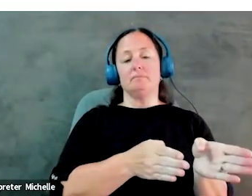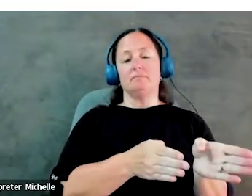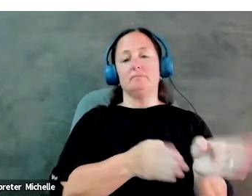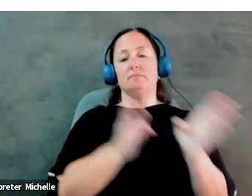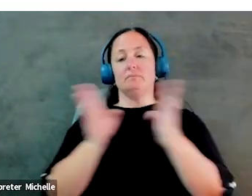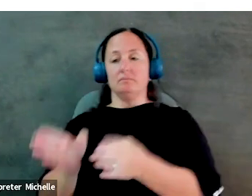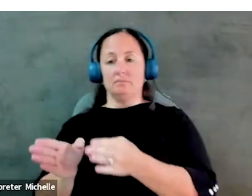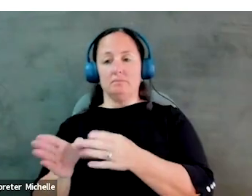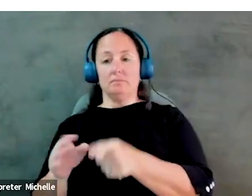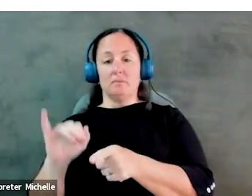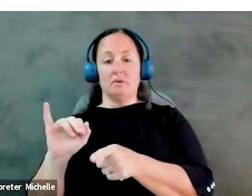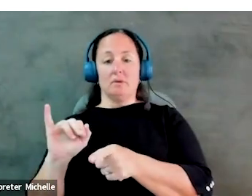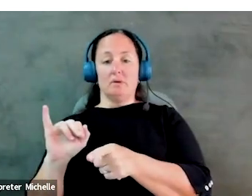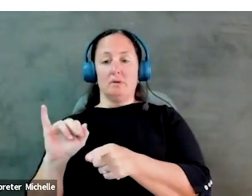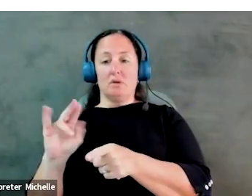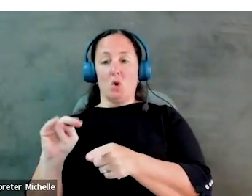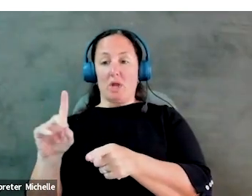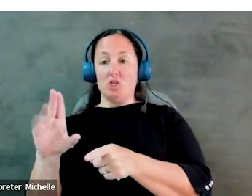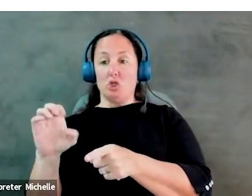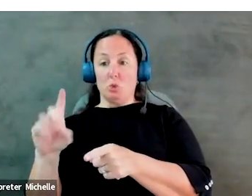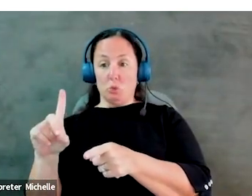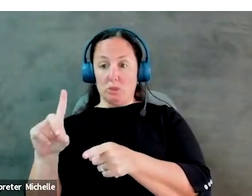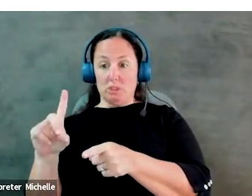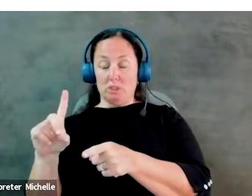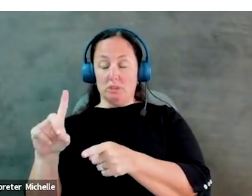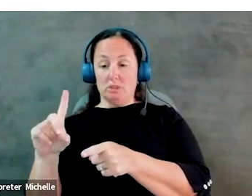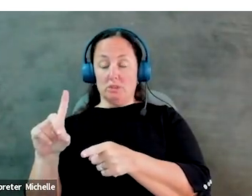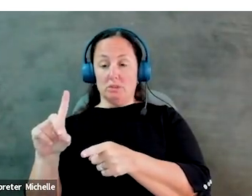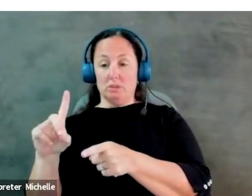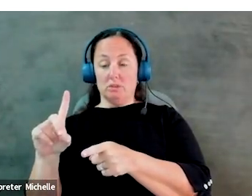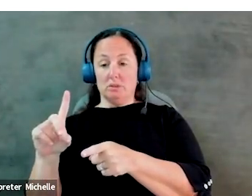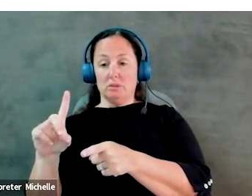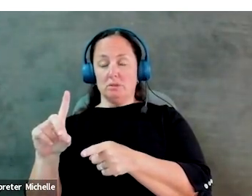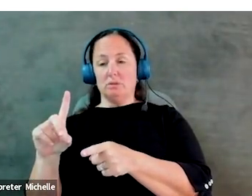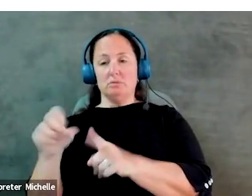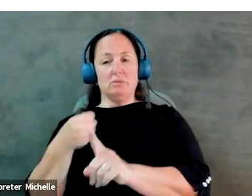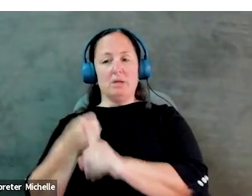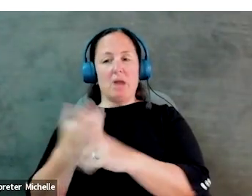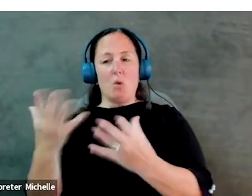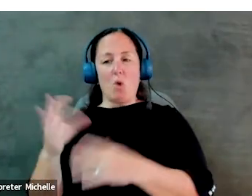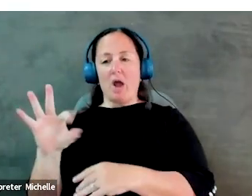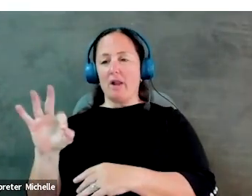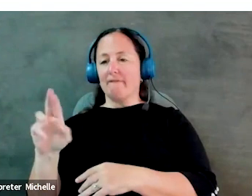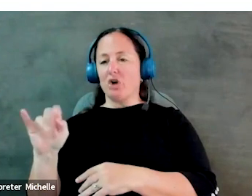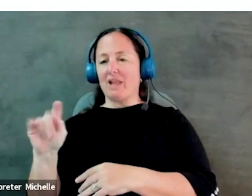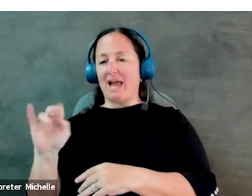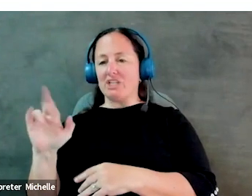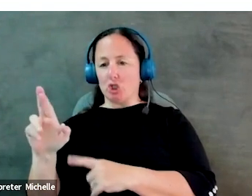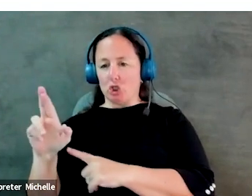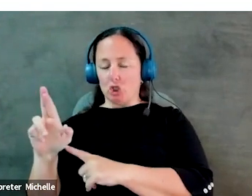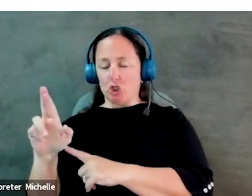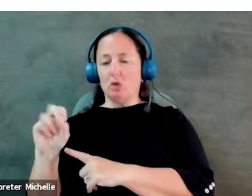the anthropogenic sources, the most direct ones are fertilizers,